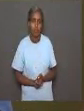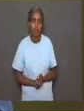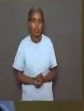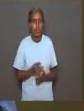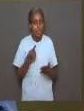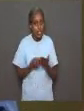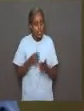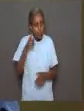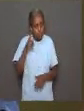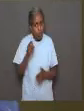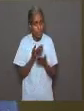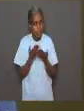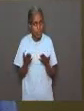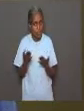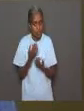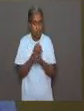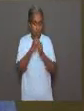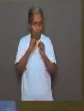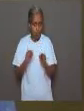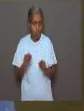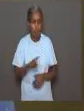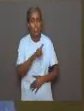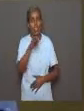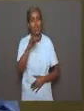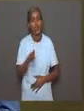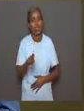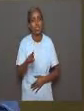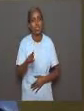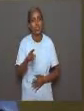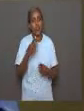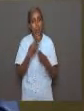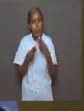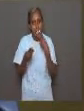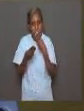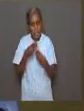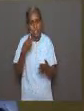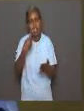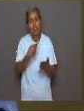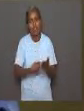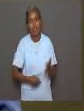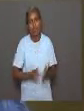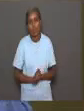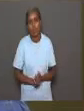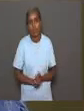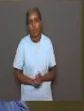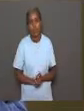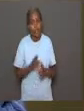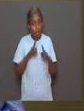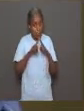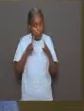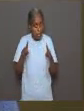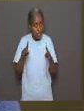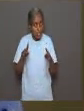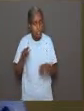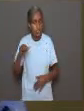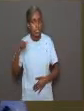It is one thing to solve a question for its mathematical values, but